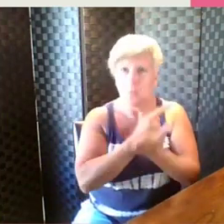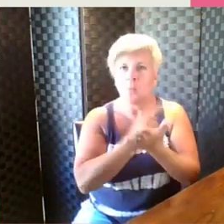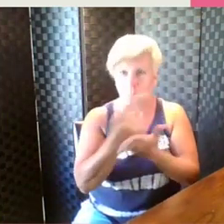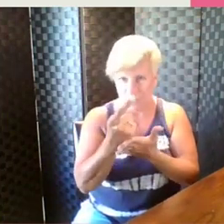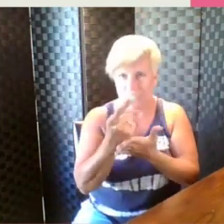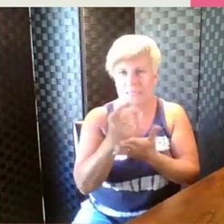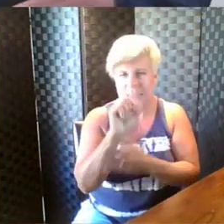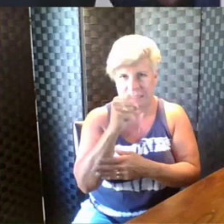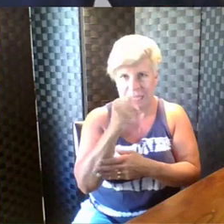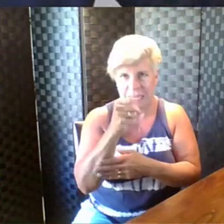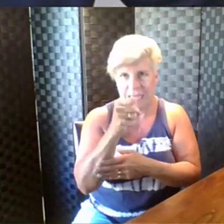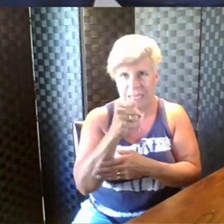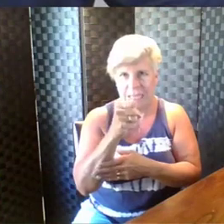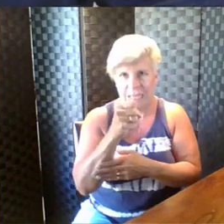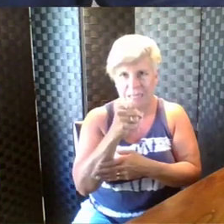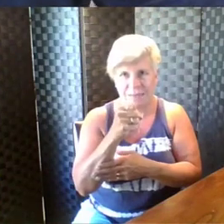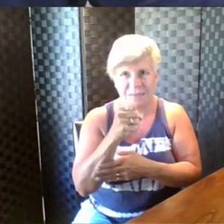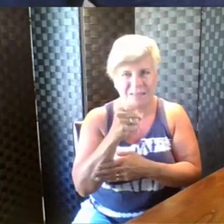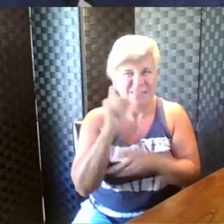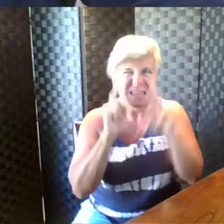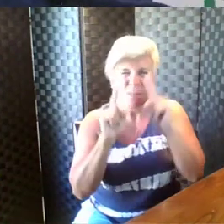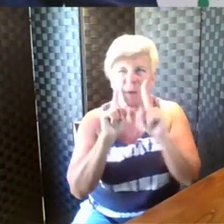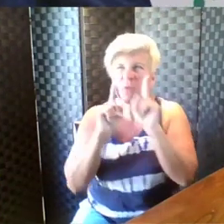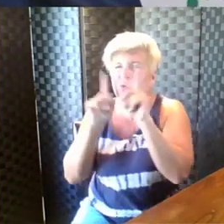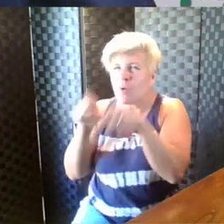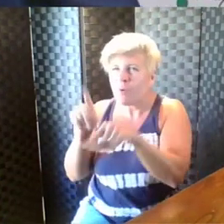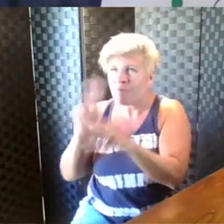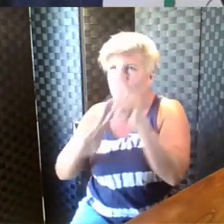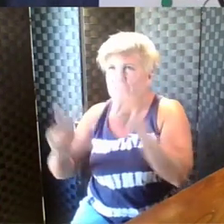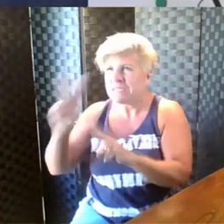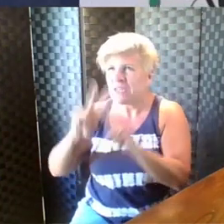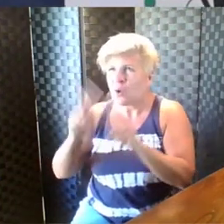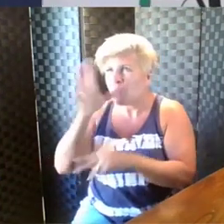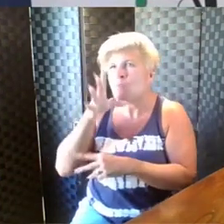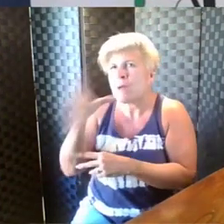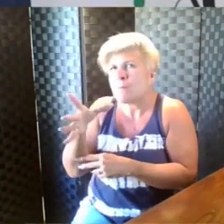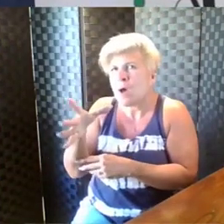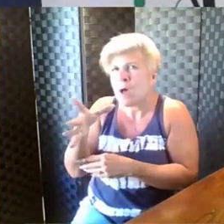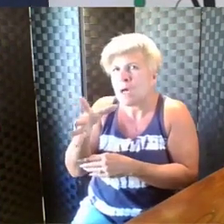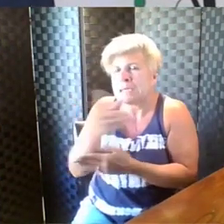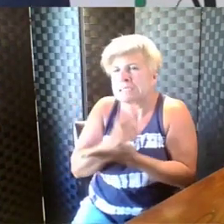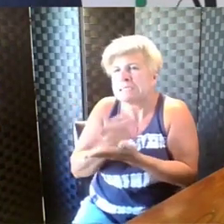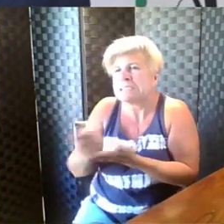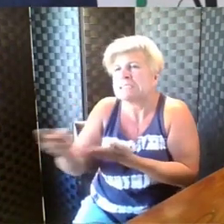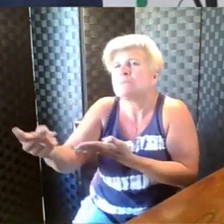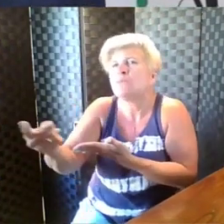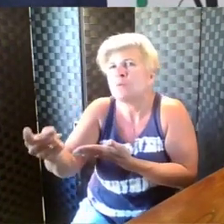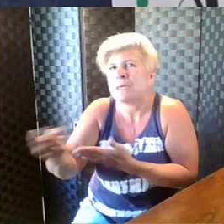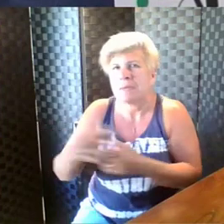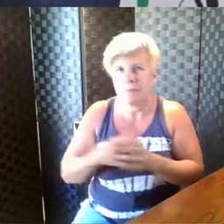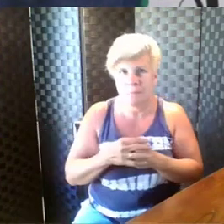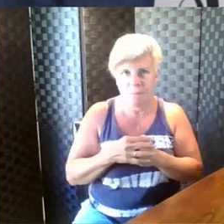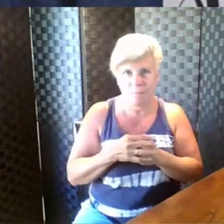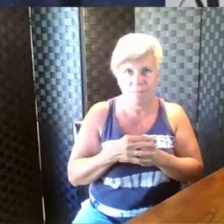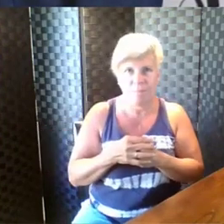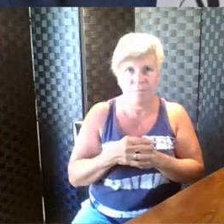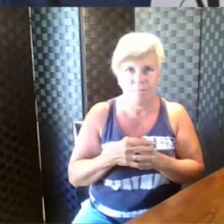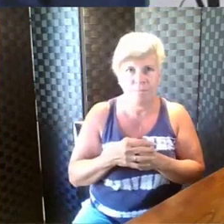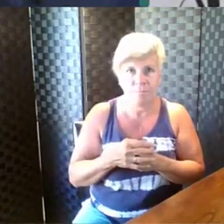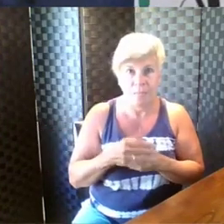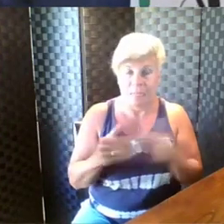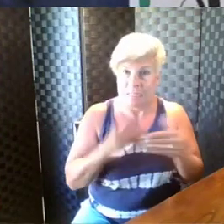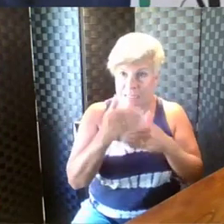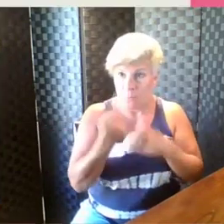W-E-E-K. We're talking about going to visit Grandma in a week, a state of time. Let's look at the next